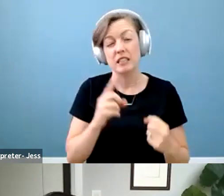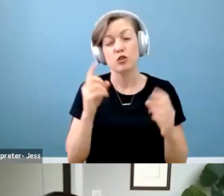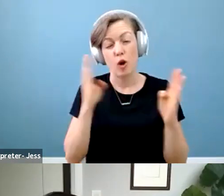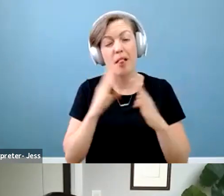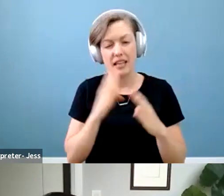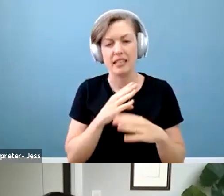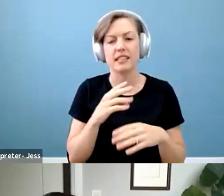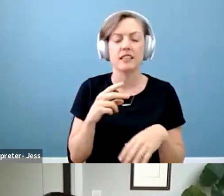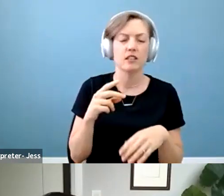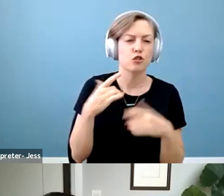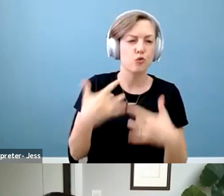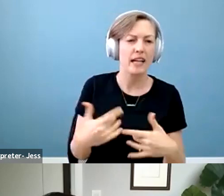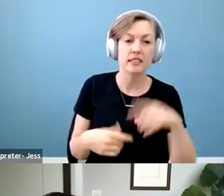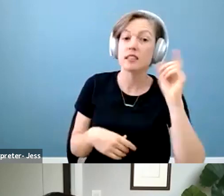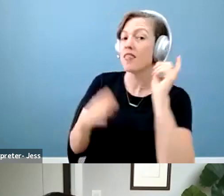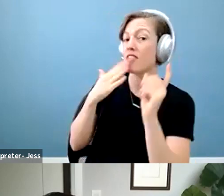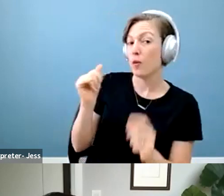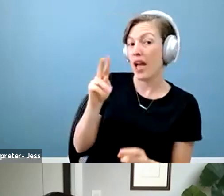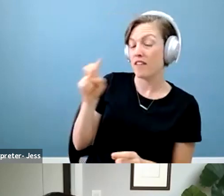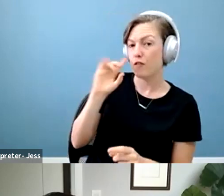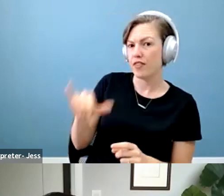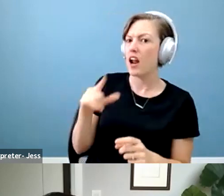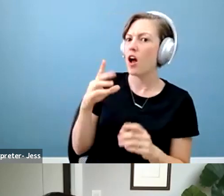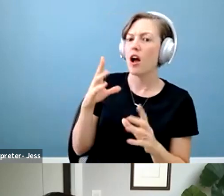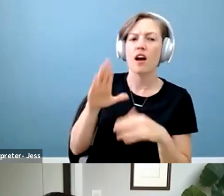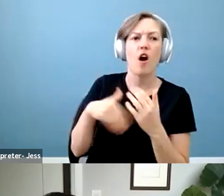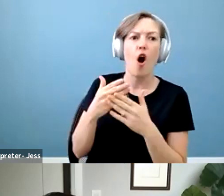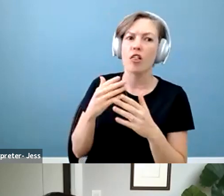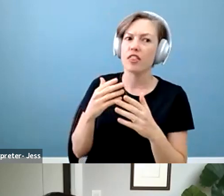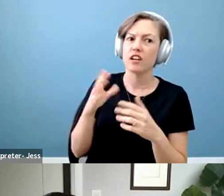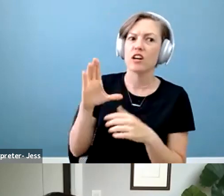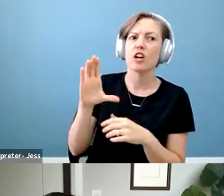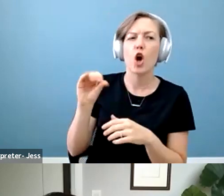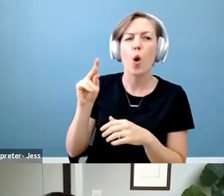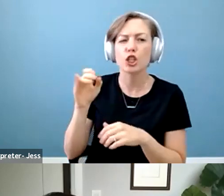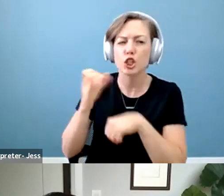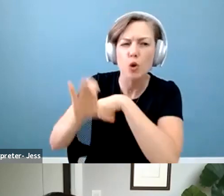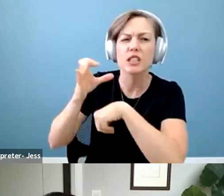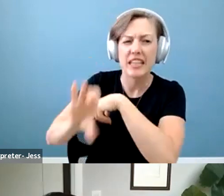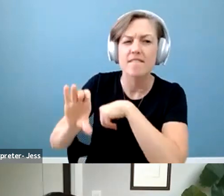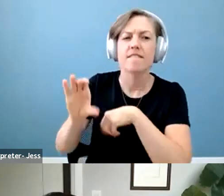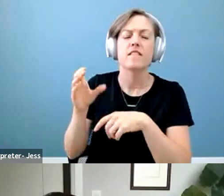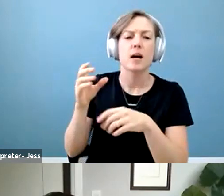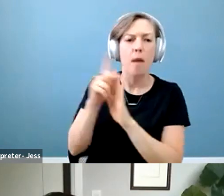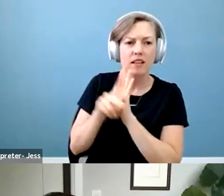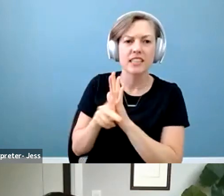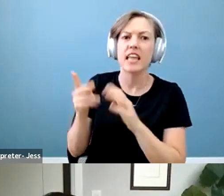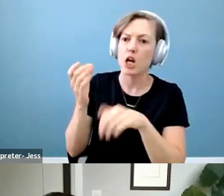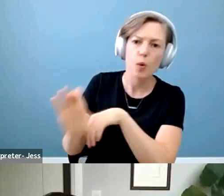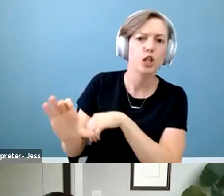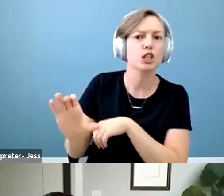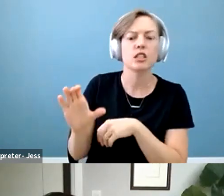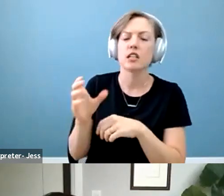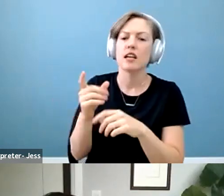So. Thanks, Anne, for that. And again, all the coercive policies, right, that coerce, especially that